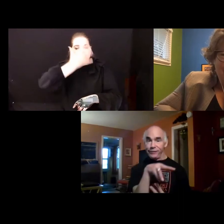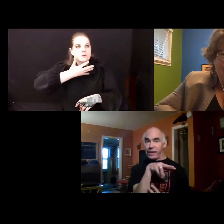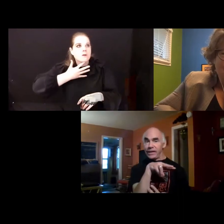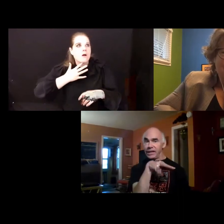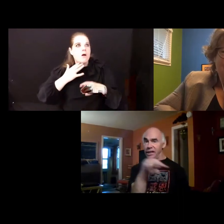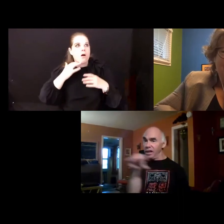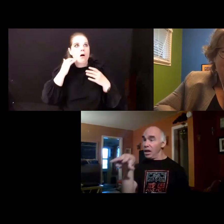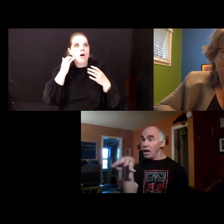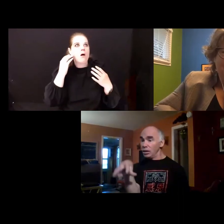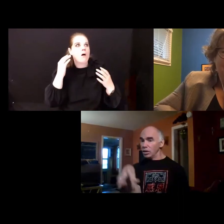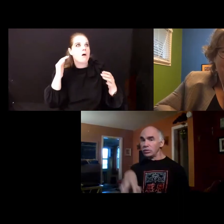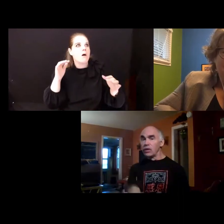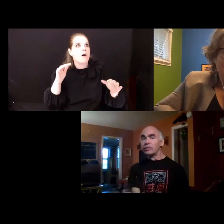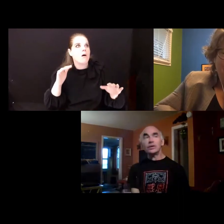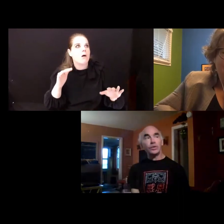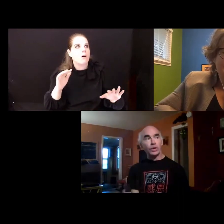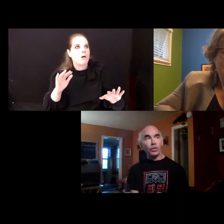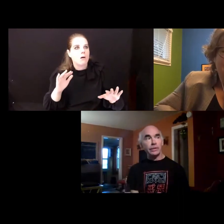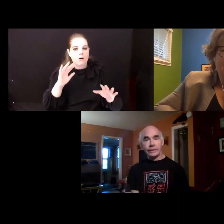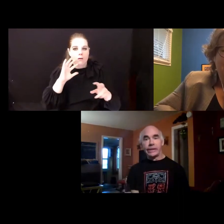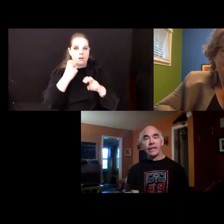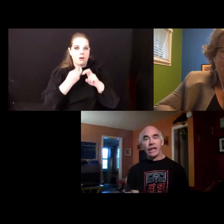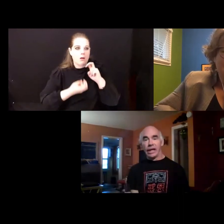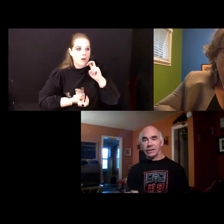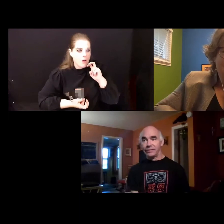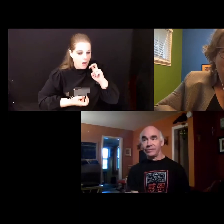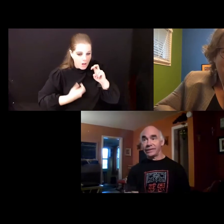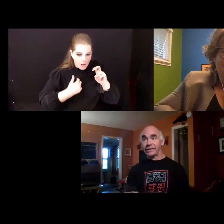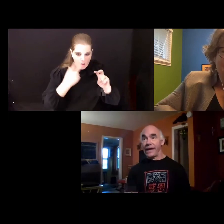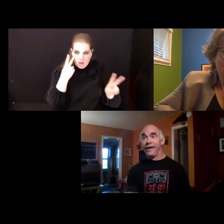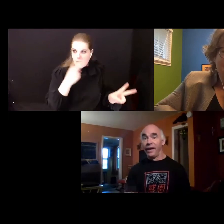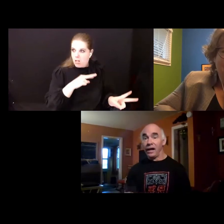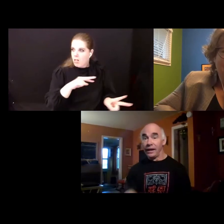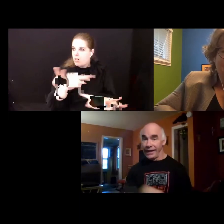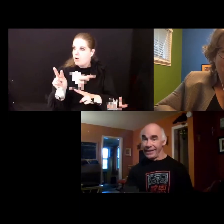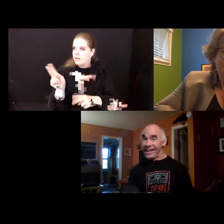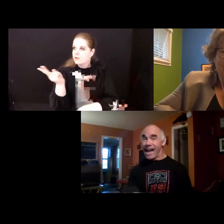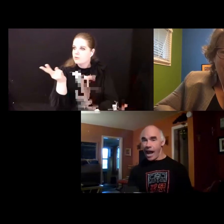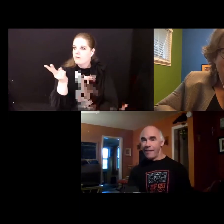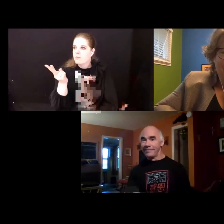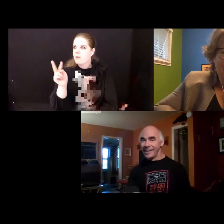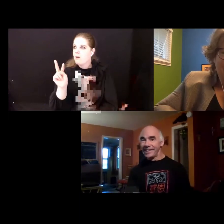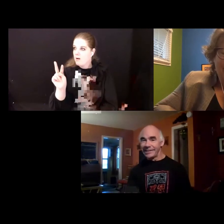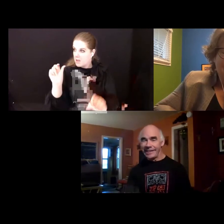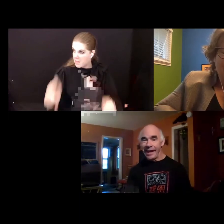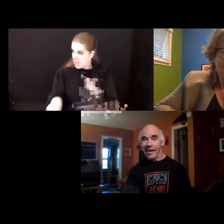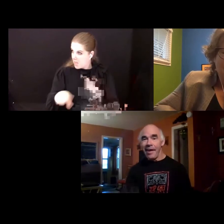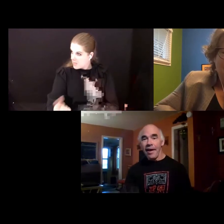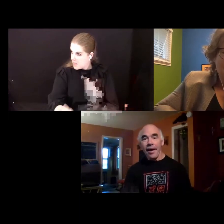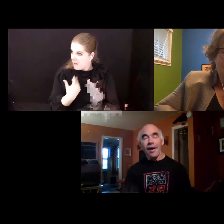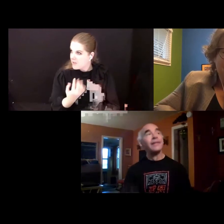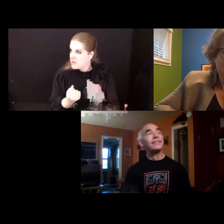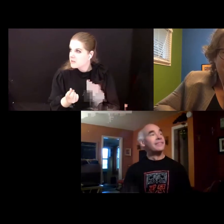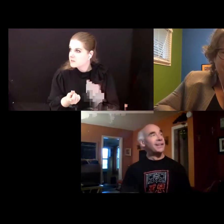she immediately looked over at Joe and Tina as if to say, can he have this? Oh my